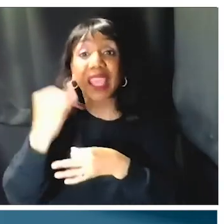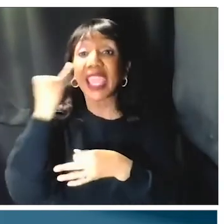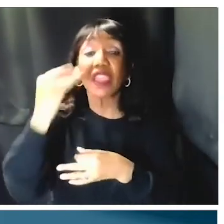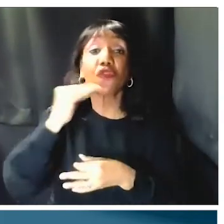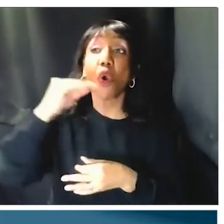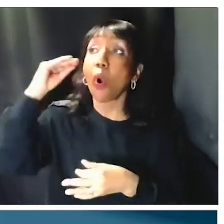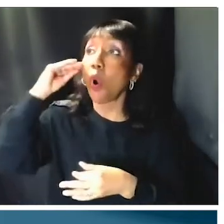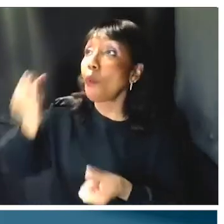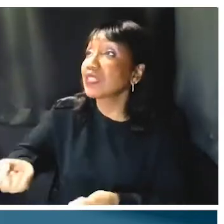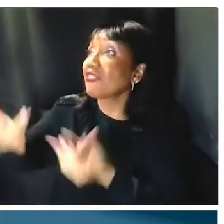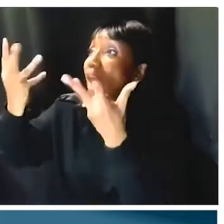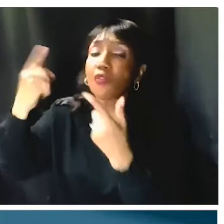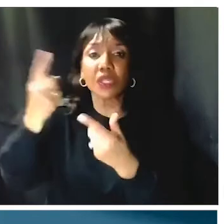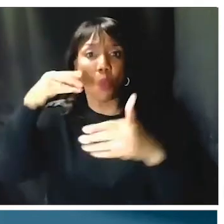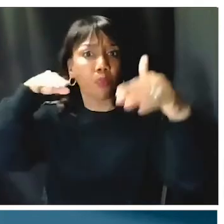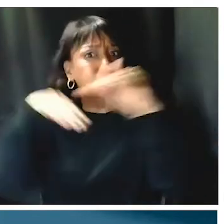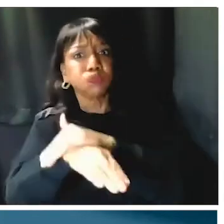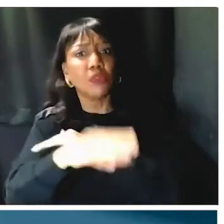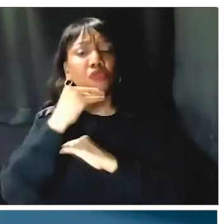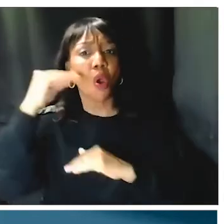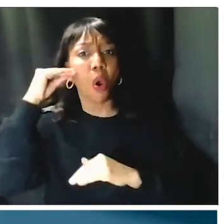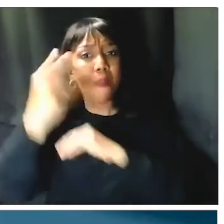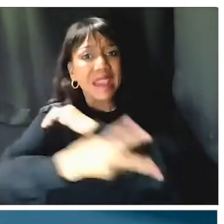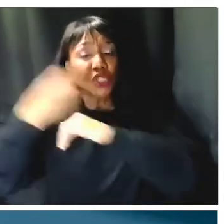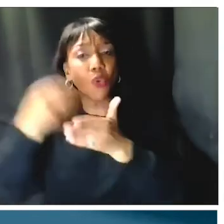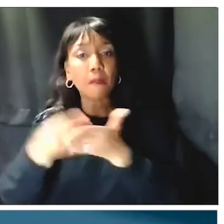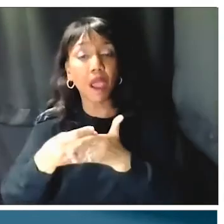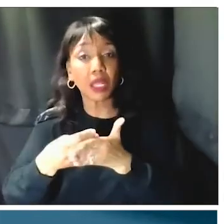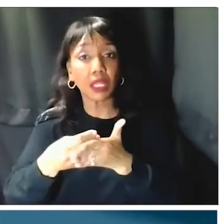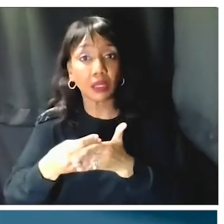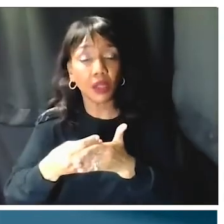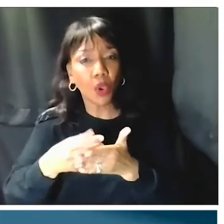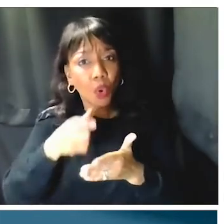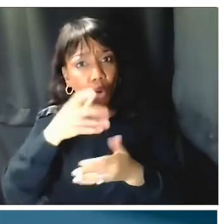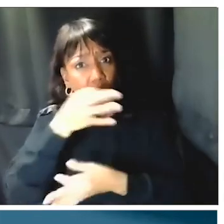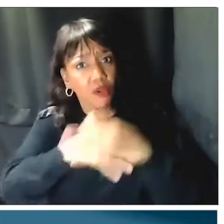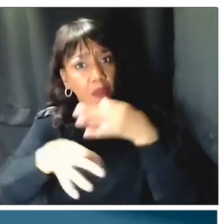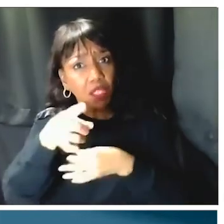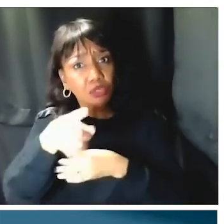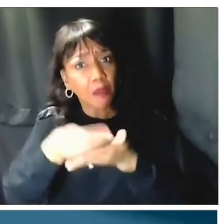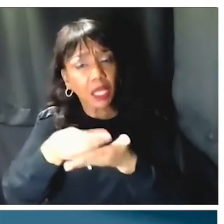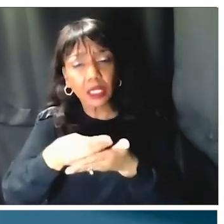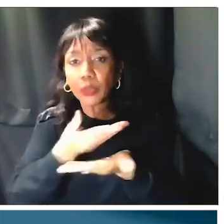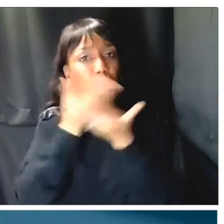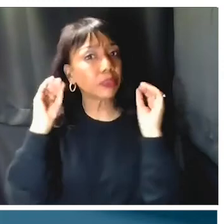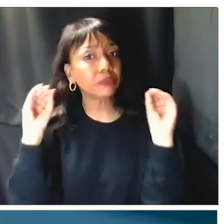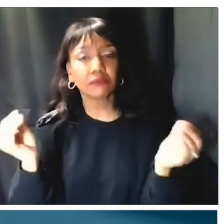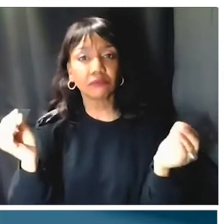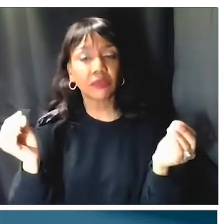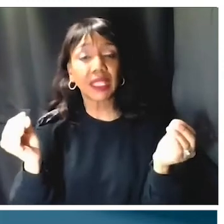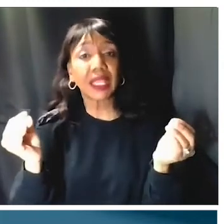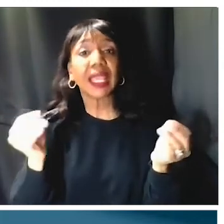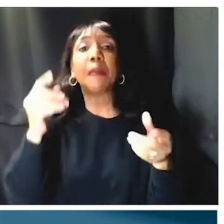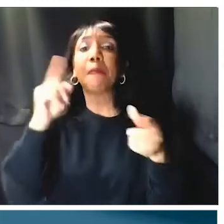able to recover any cash that you had stored away. Storing your money in an account adds a higher level of safety